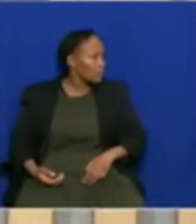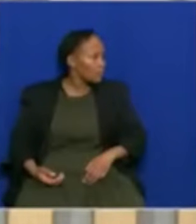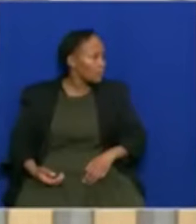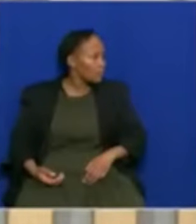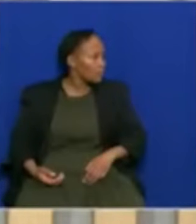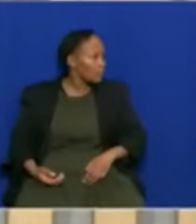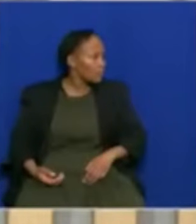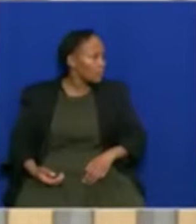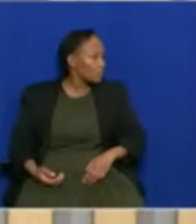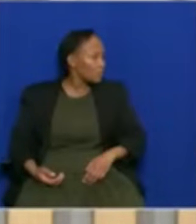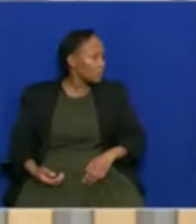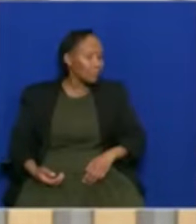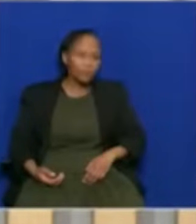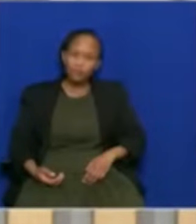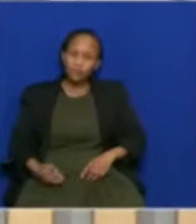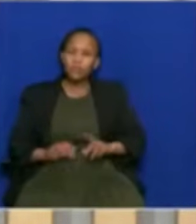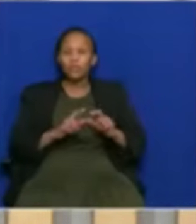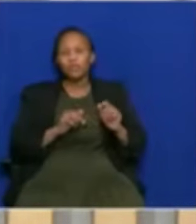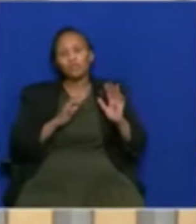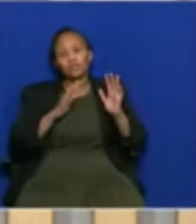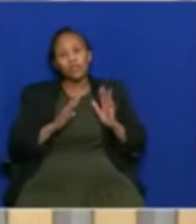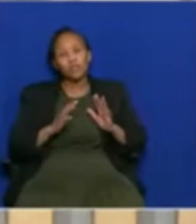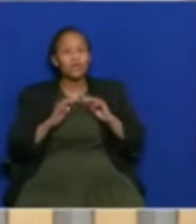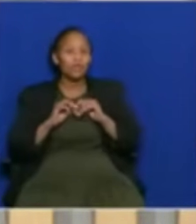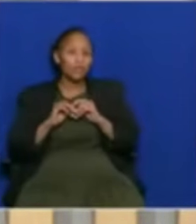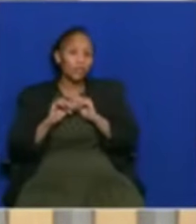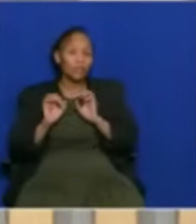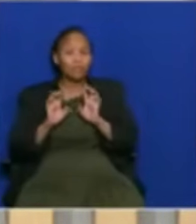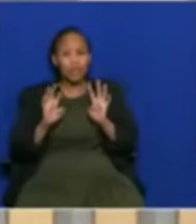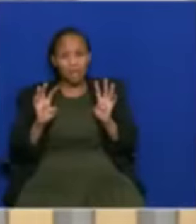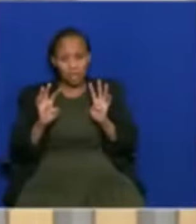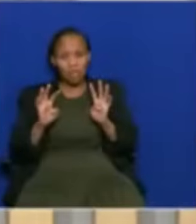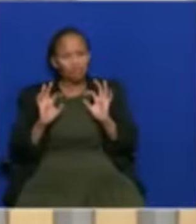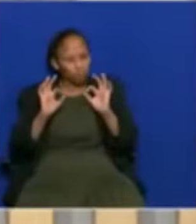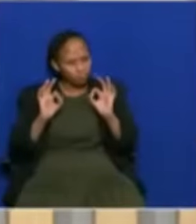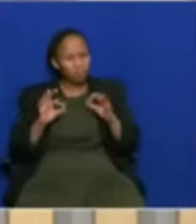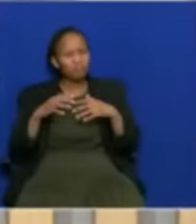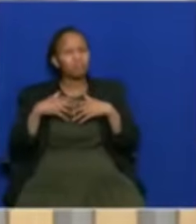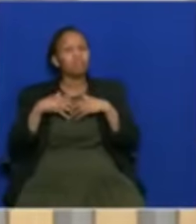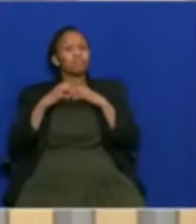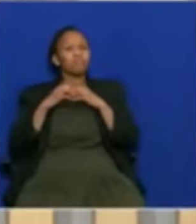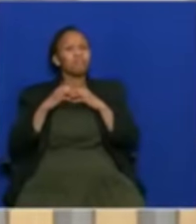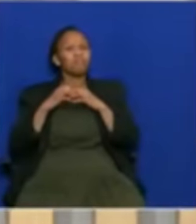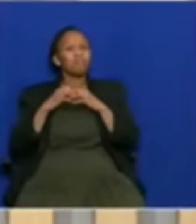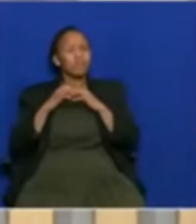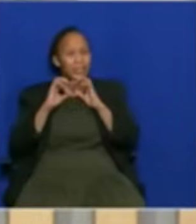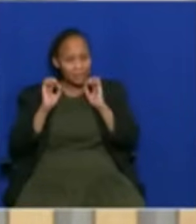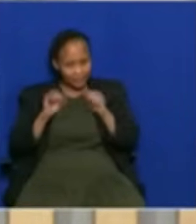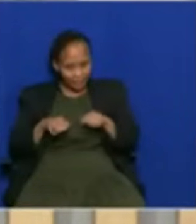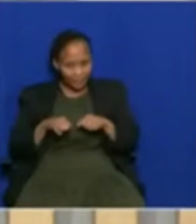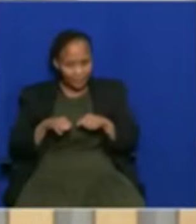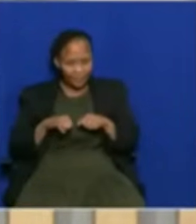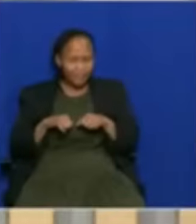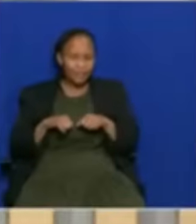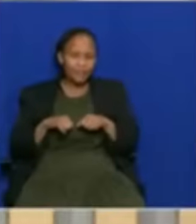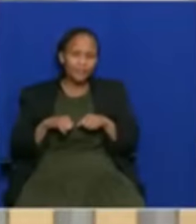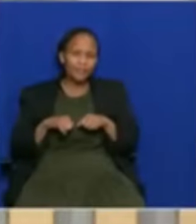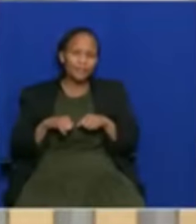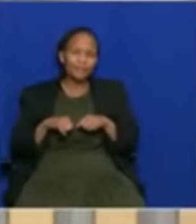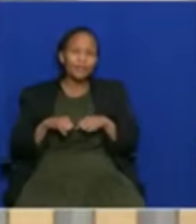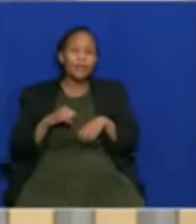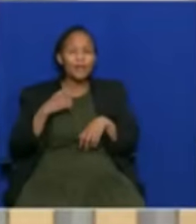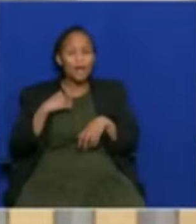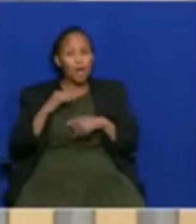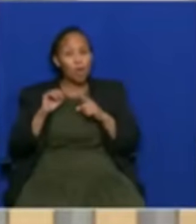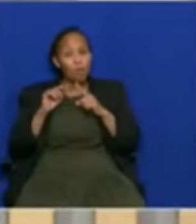approved, it was properly constituted. Yes. My point that I'm drawing on, and I have to explain it, and it just